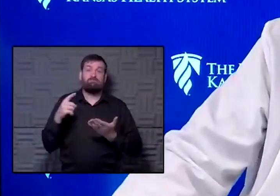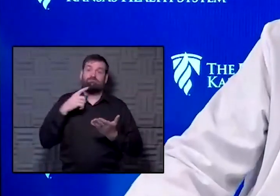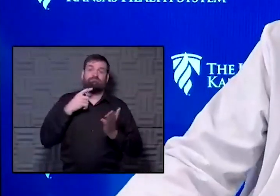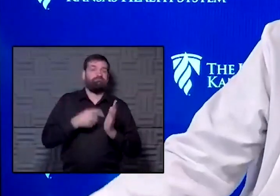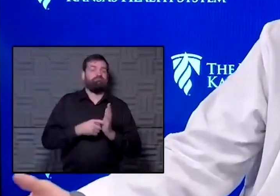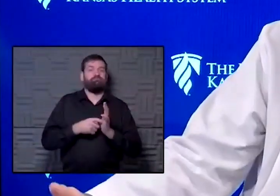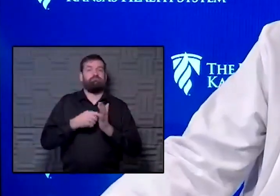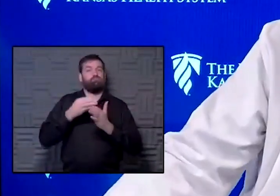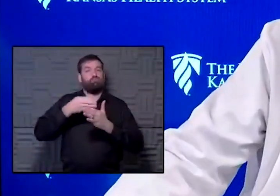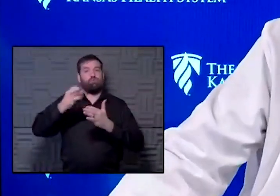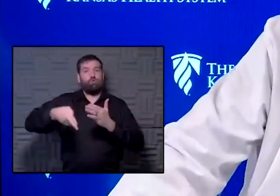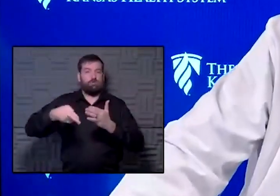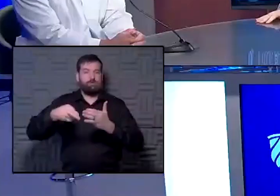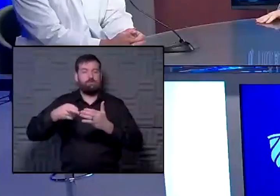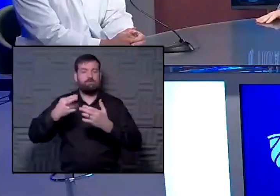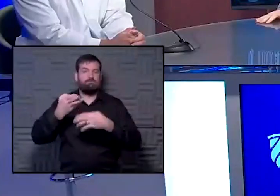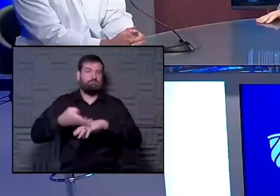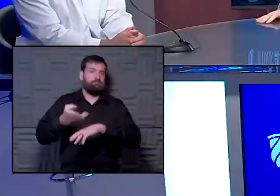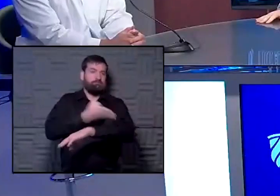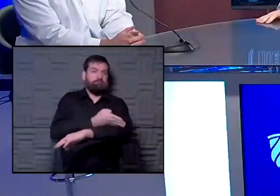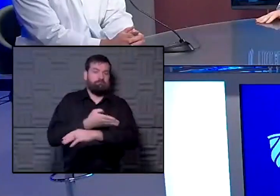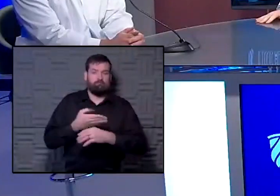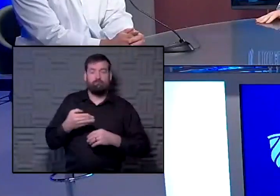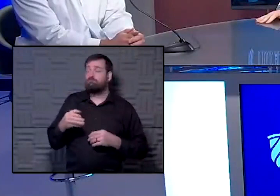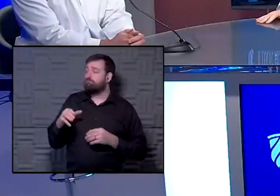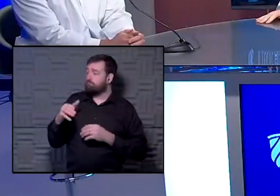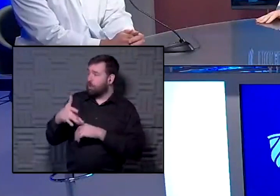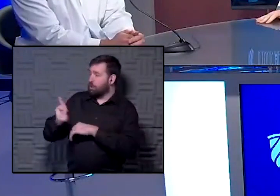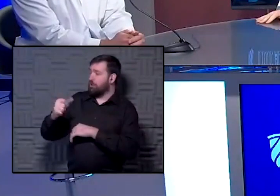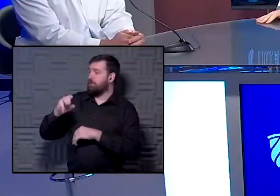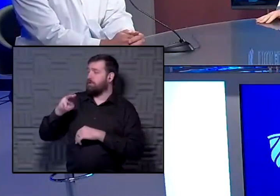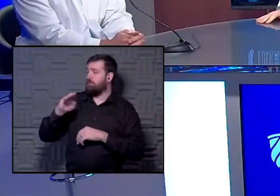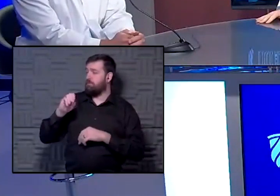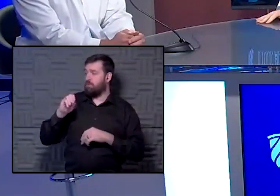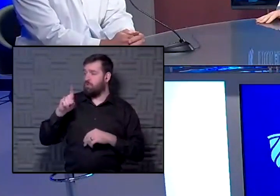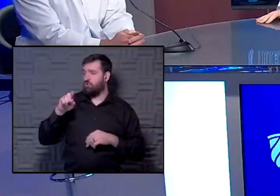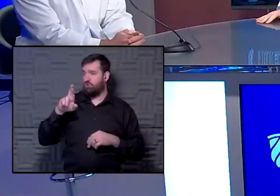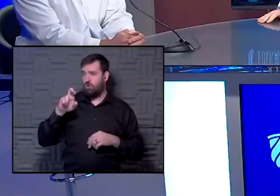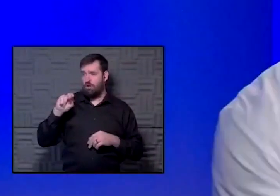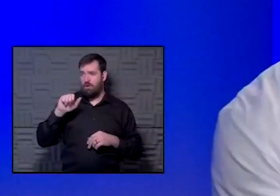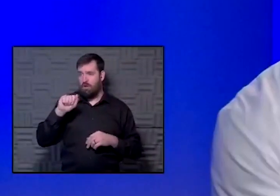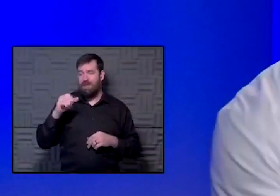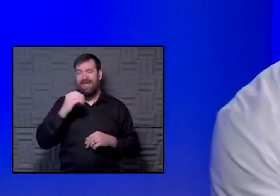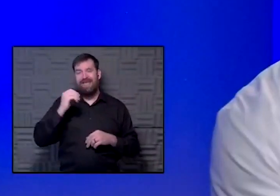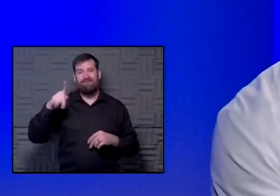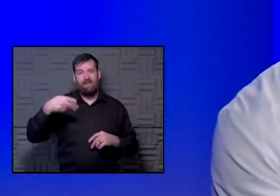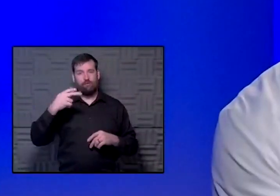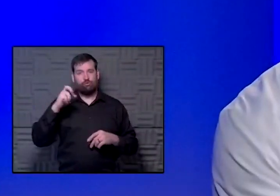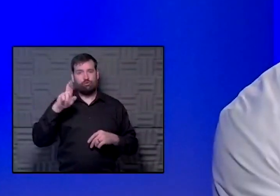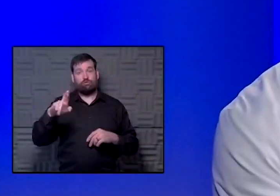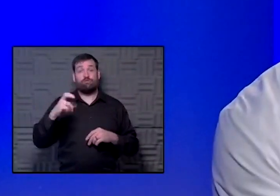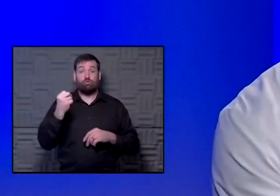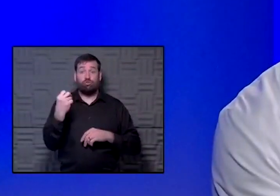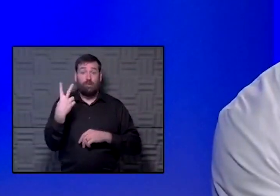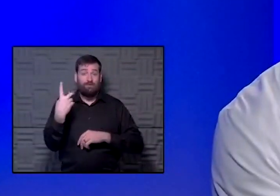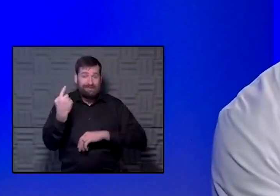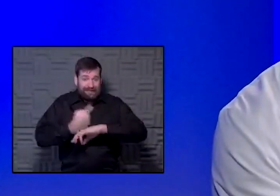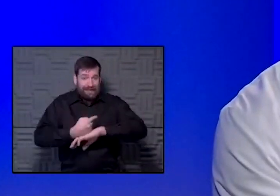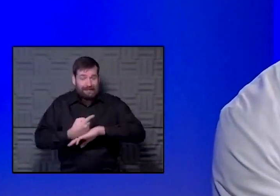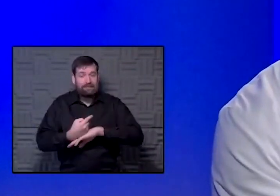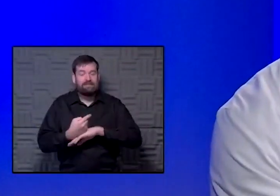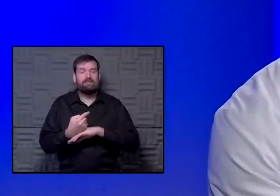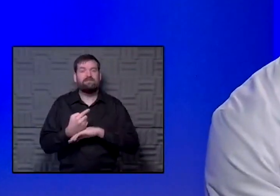in outcomes and response. Yeah, we know in the early Moderna and Pfizer studies that really after about 12 days, you can see